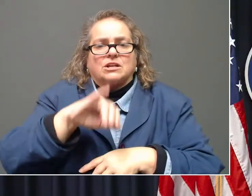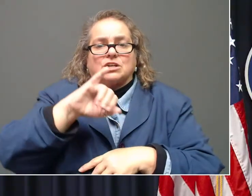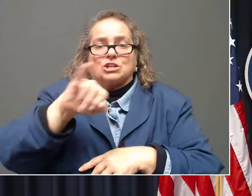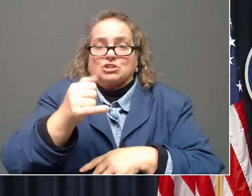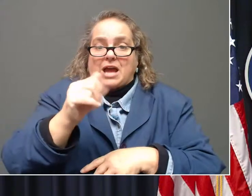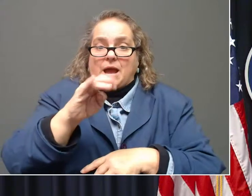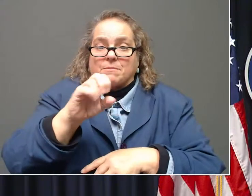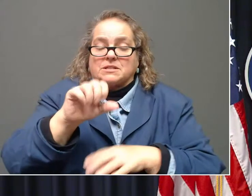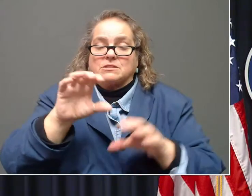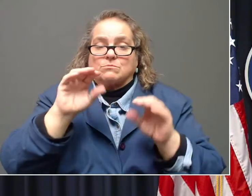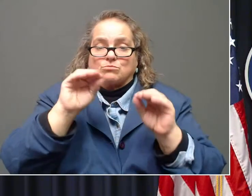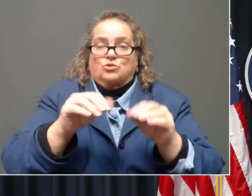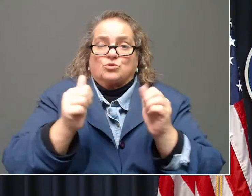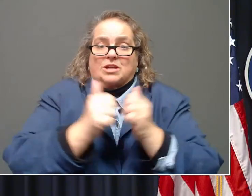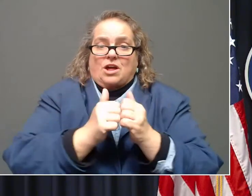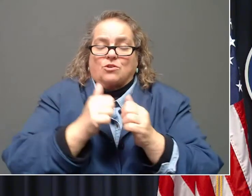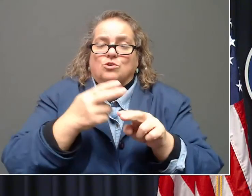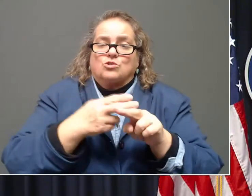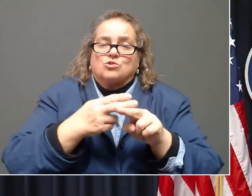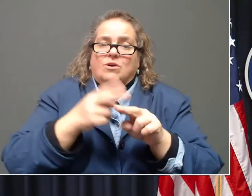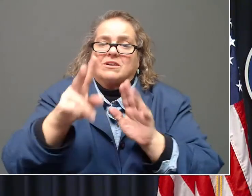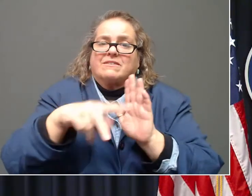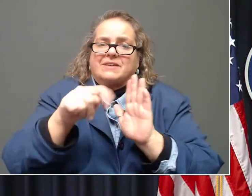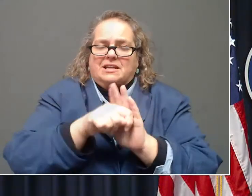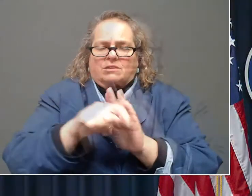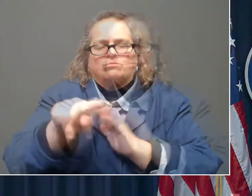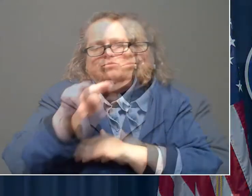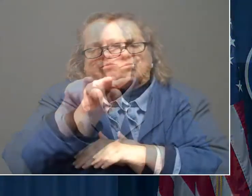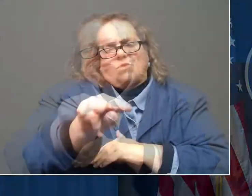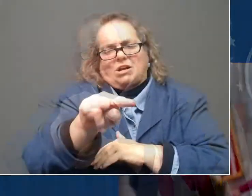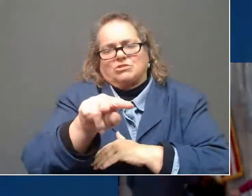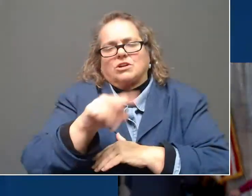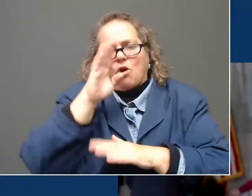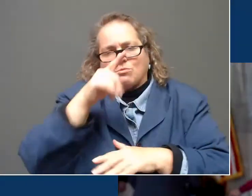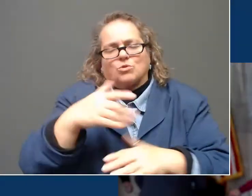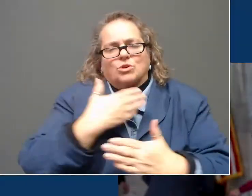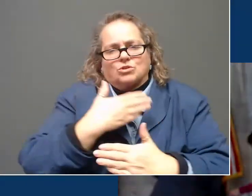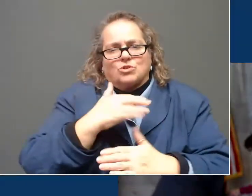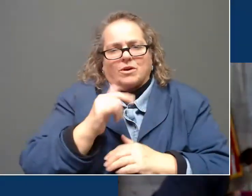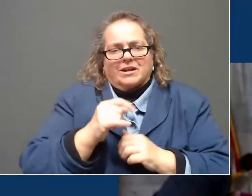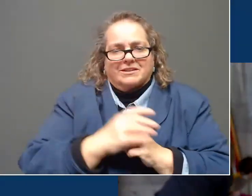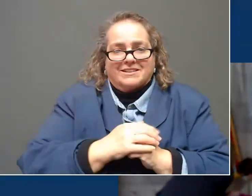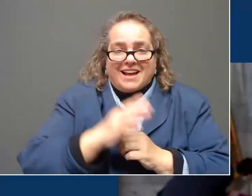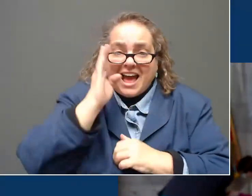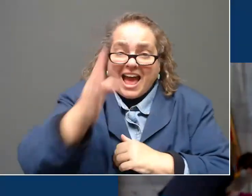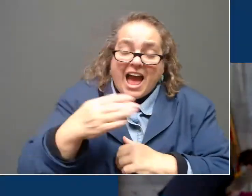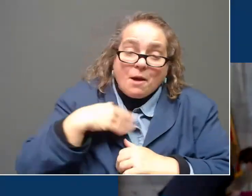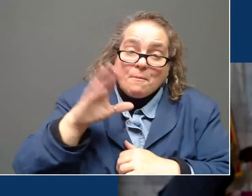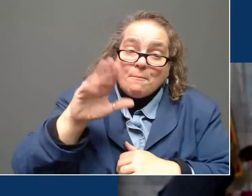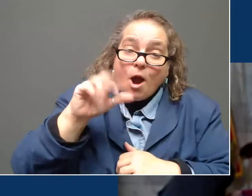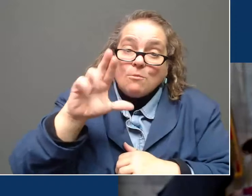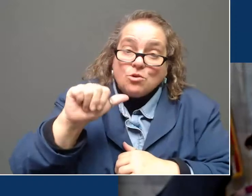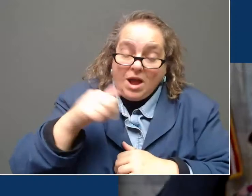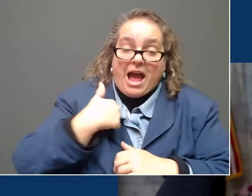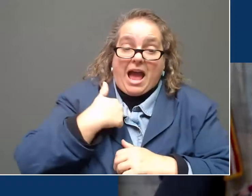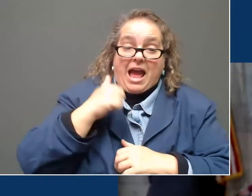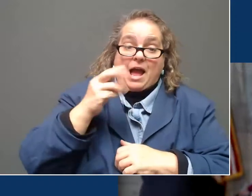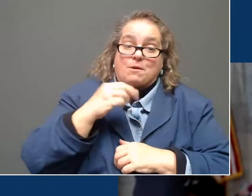their flocks, talking about the safety of it. It's been a special experience. They helped